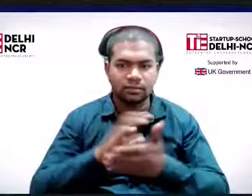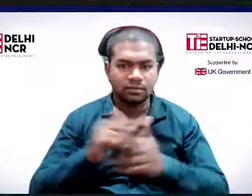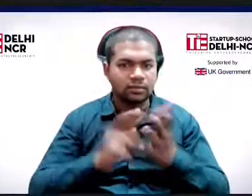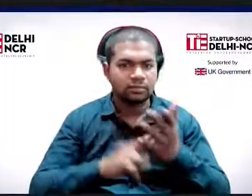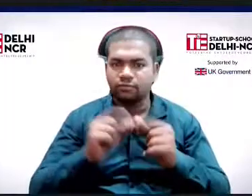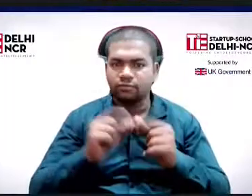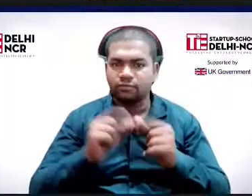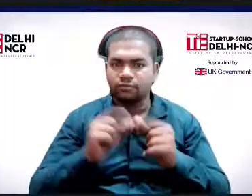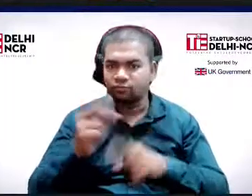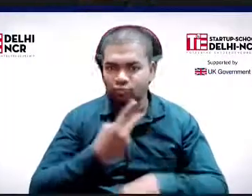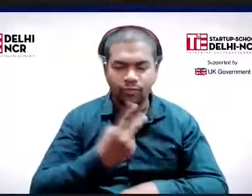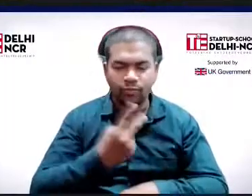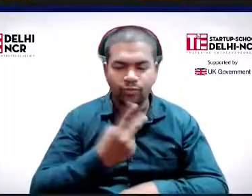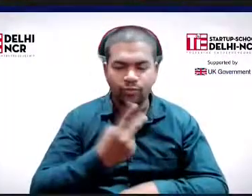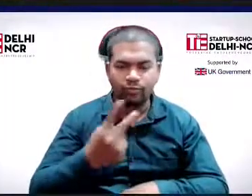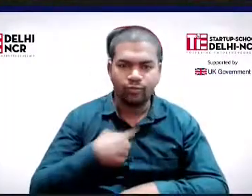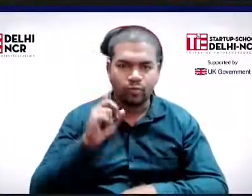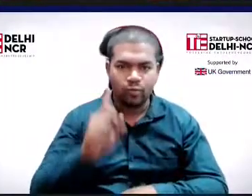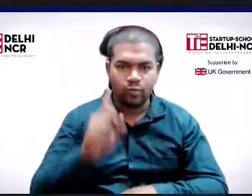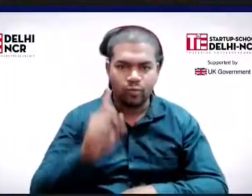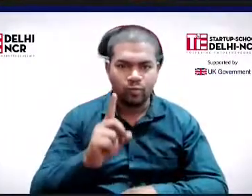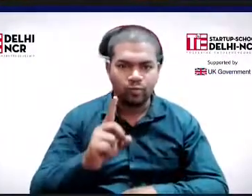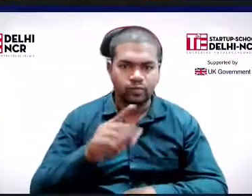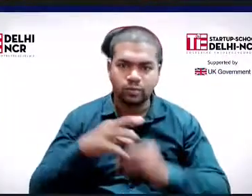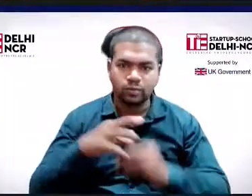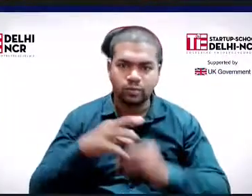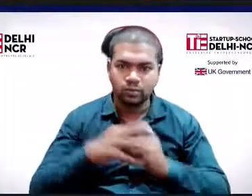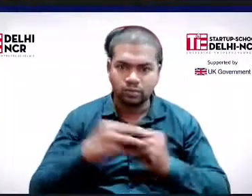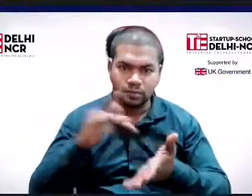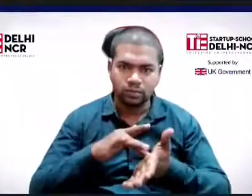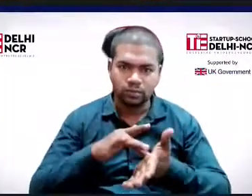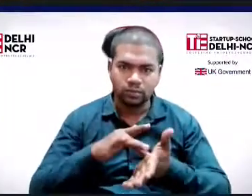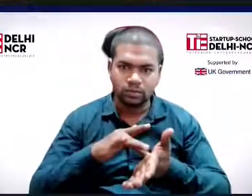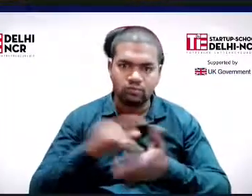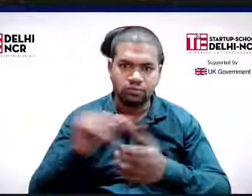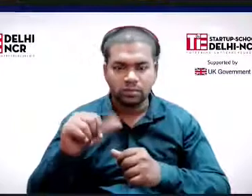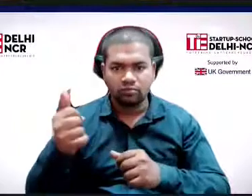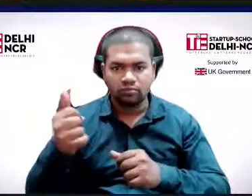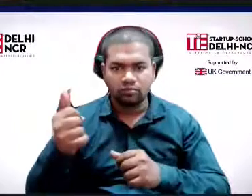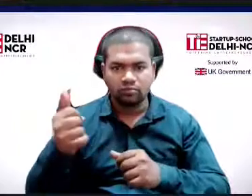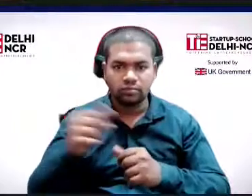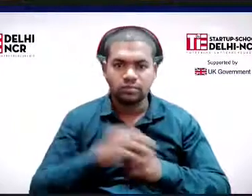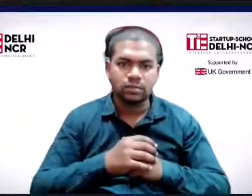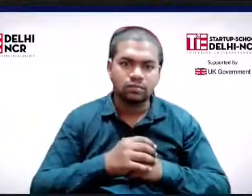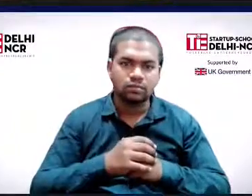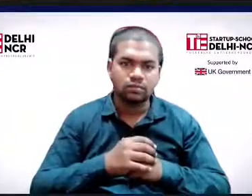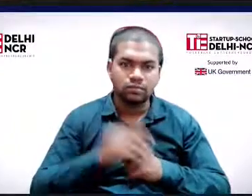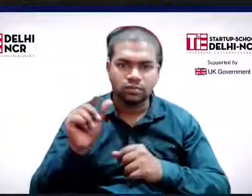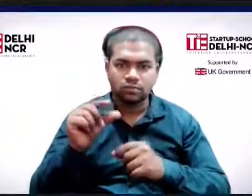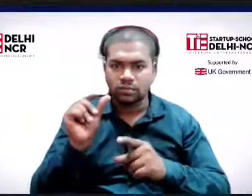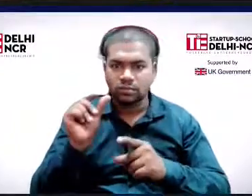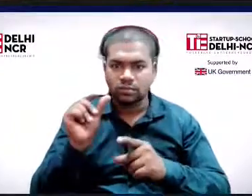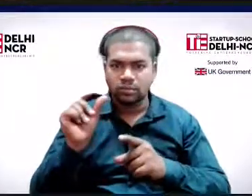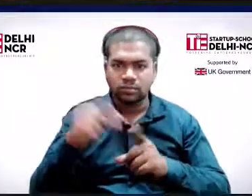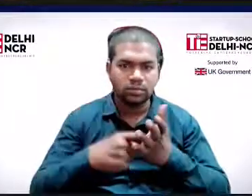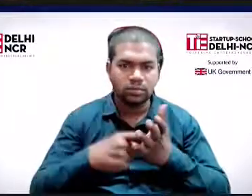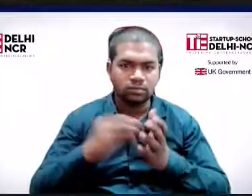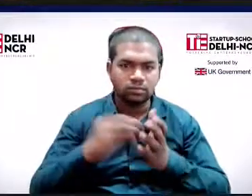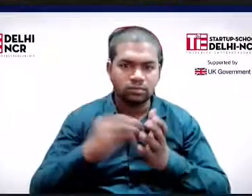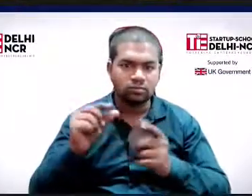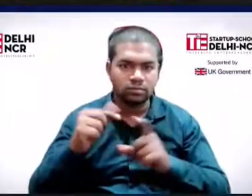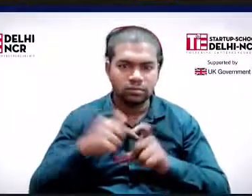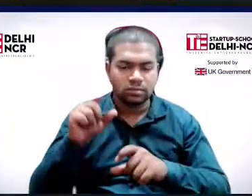are one based in Bangalore, the other based in Brussels, Belgium, Europe. And so we are zooming in